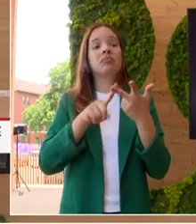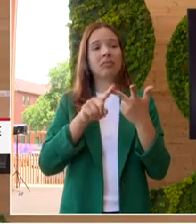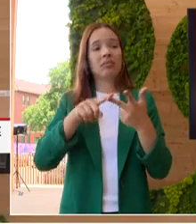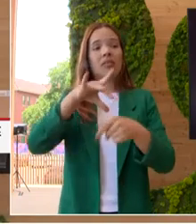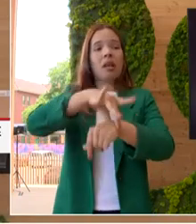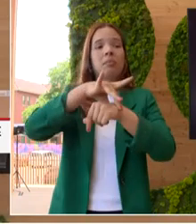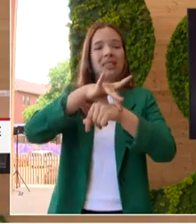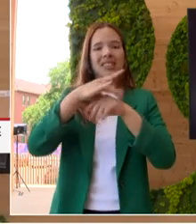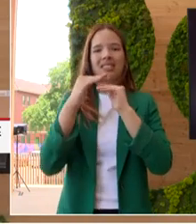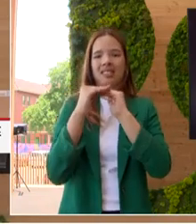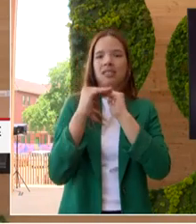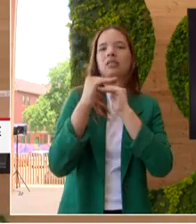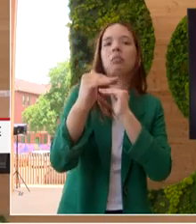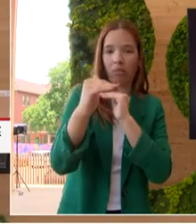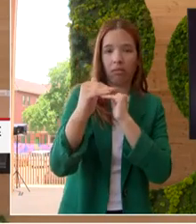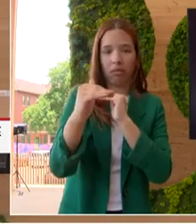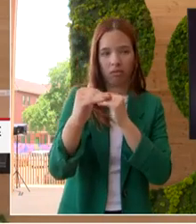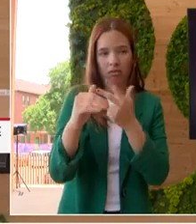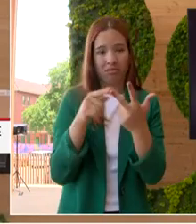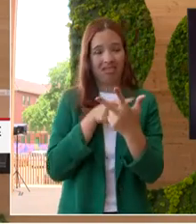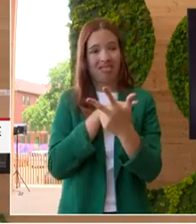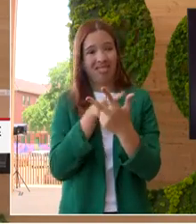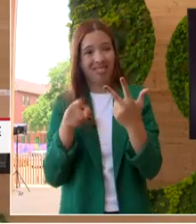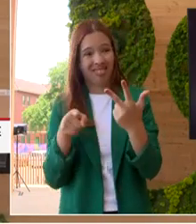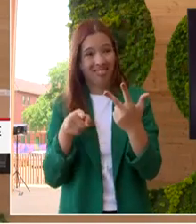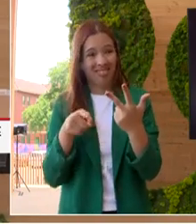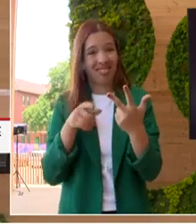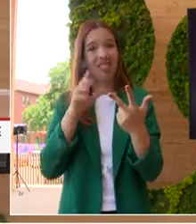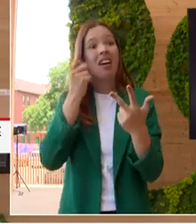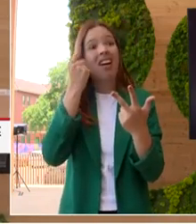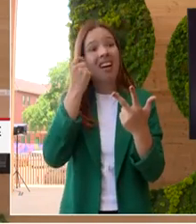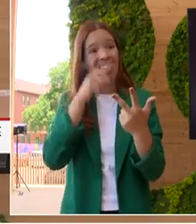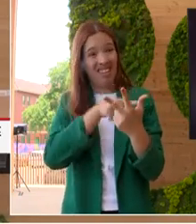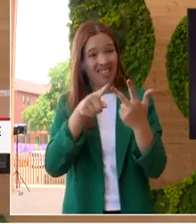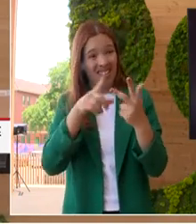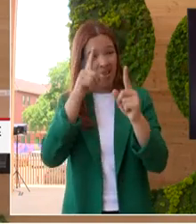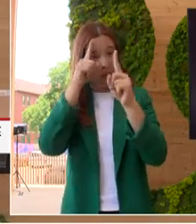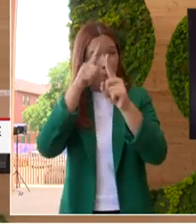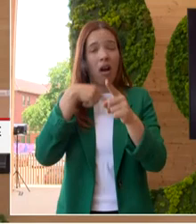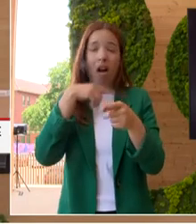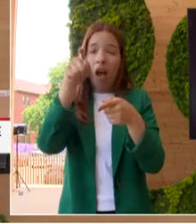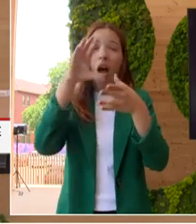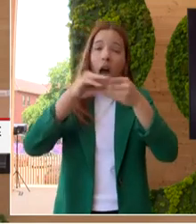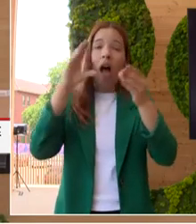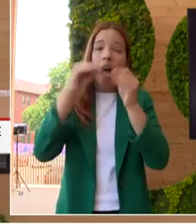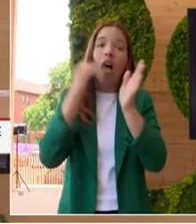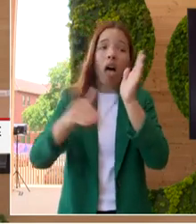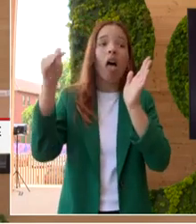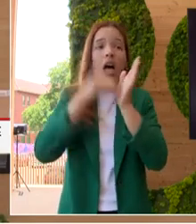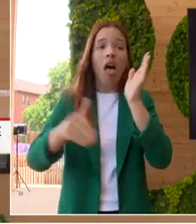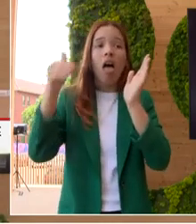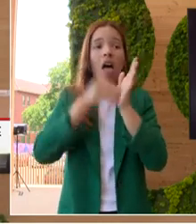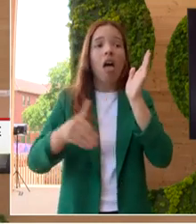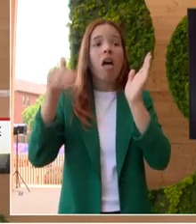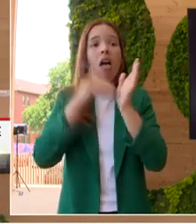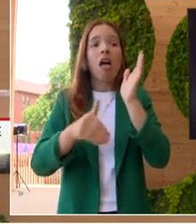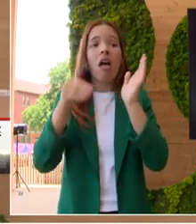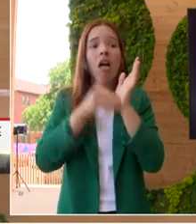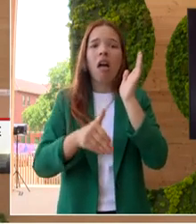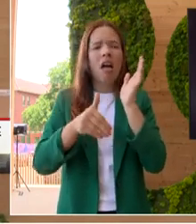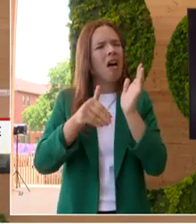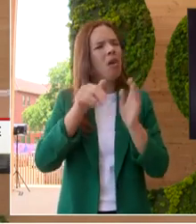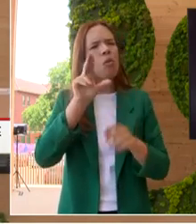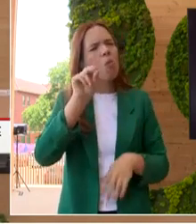sustainability. In discussing the goals of this project, we heard over and over again the need for it not to just be sustainable, but